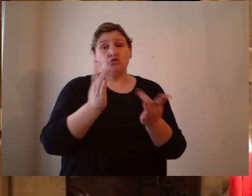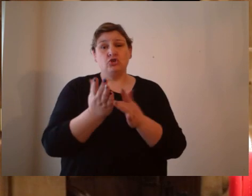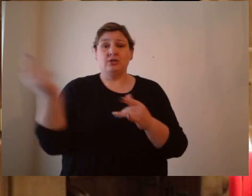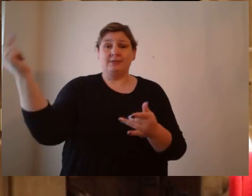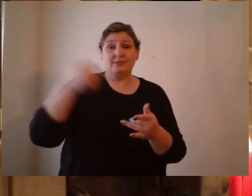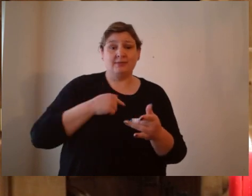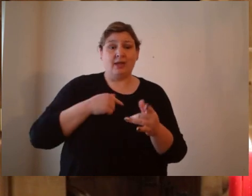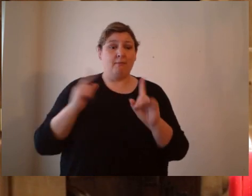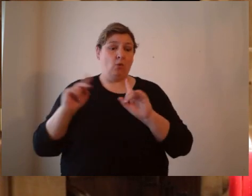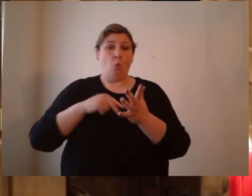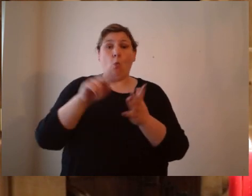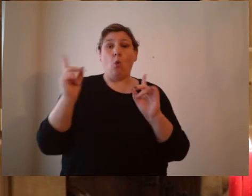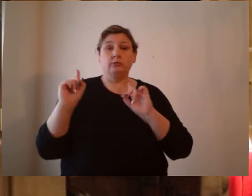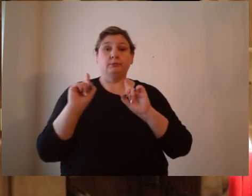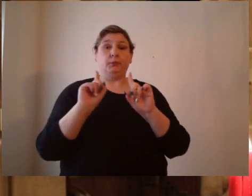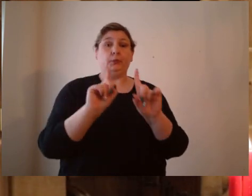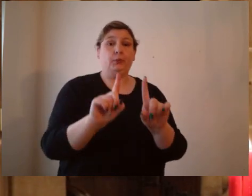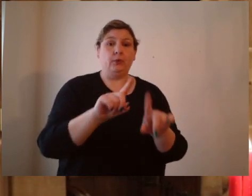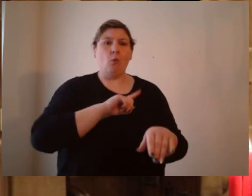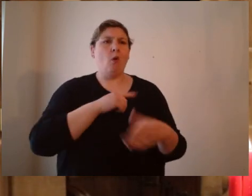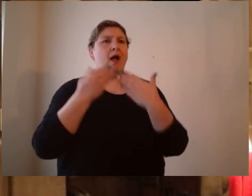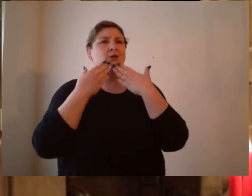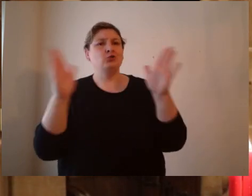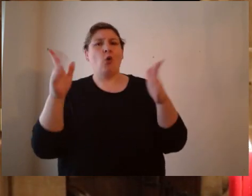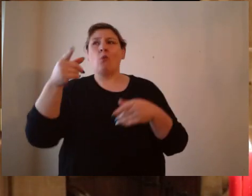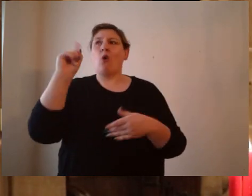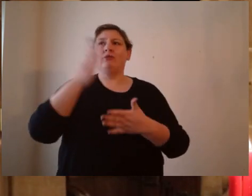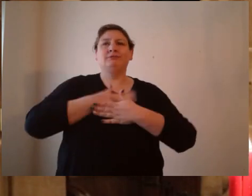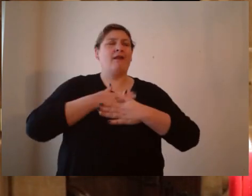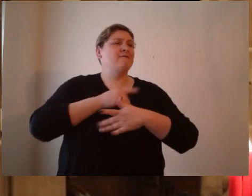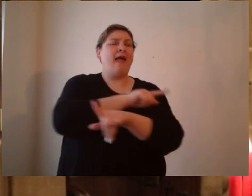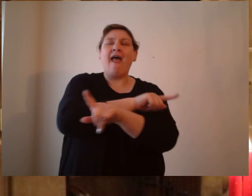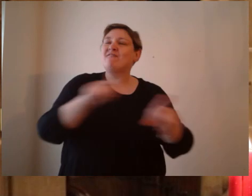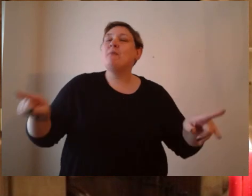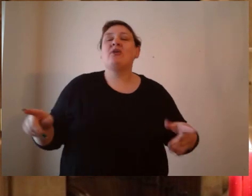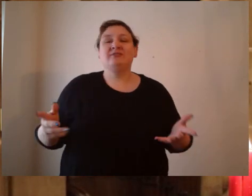Jesus, who came and walked alongside us to demonstrate God's love for all.